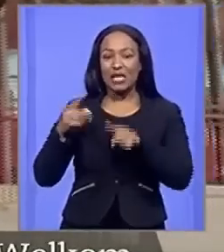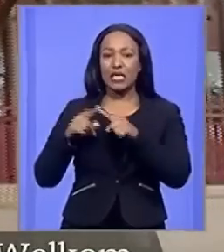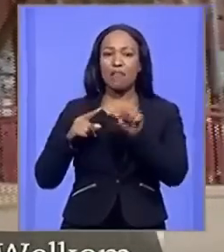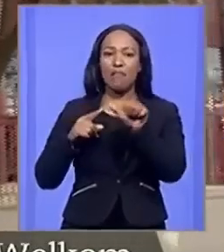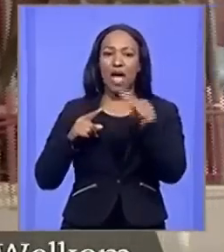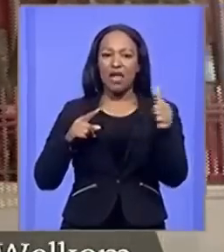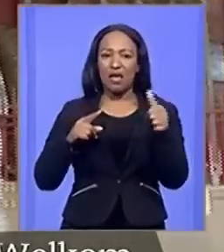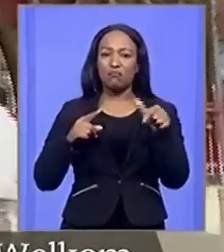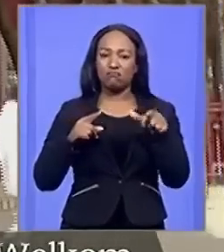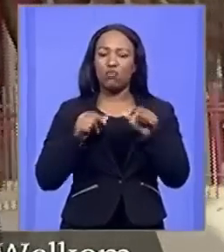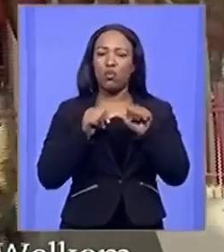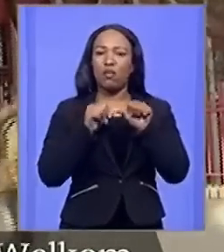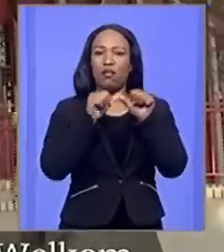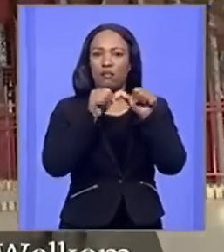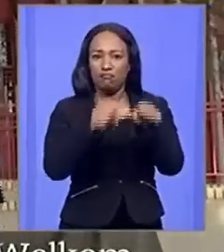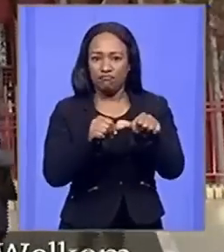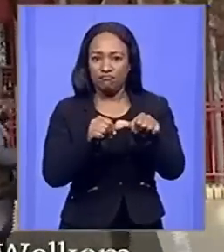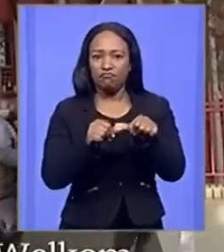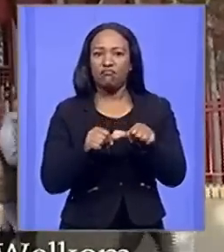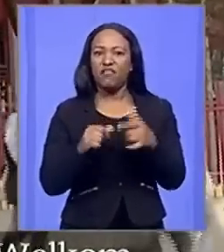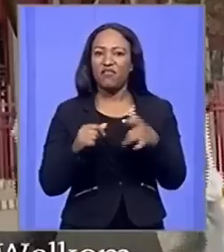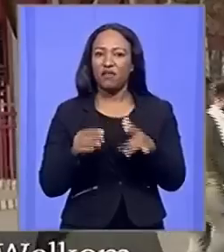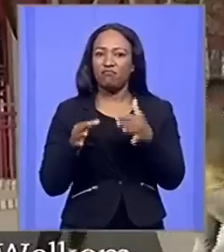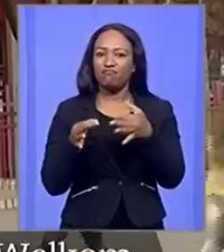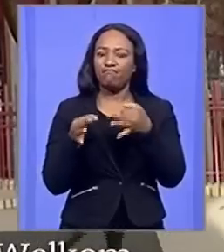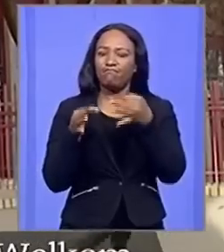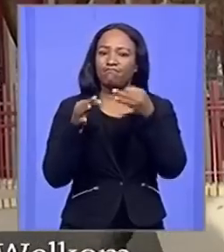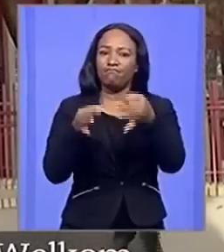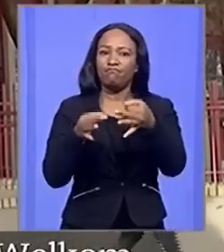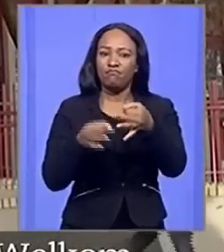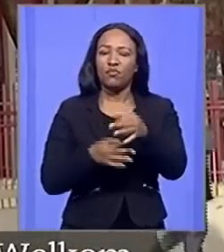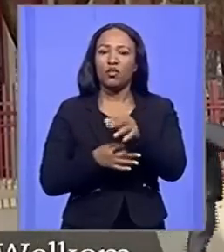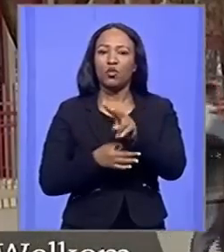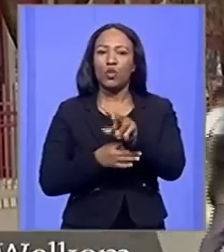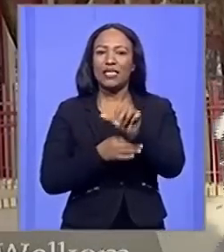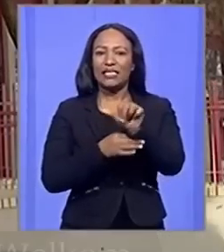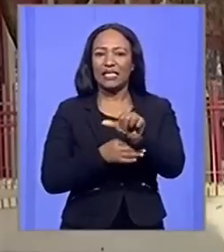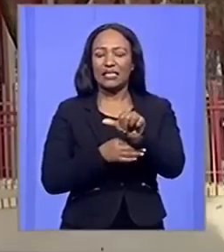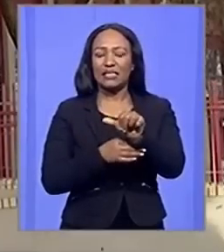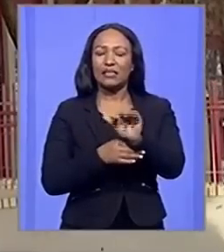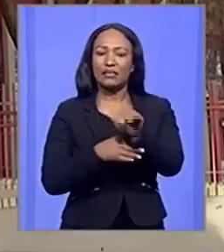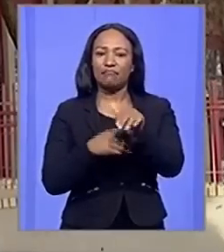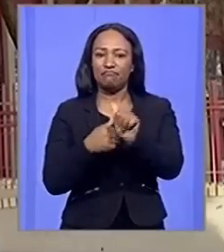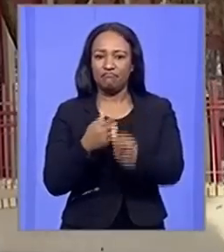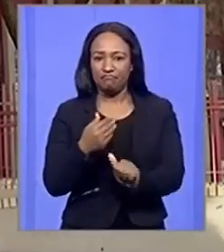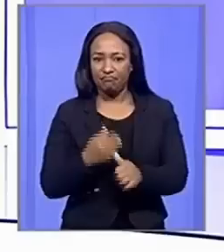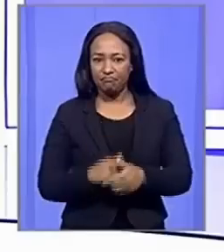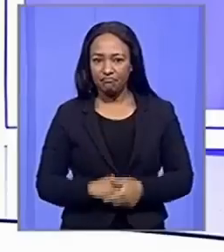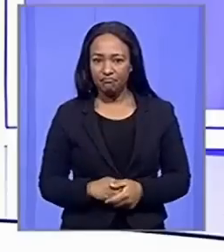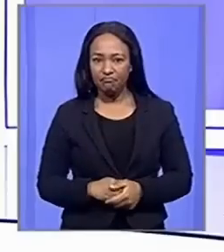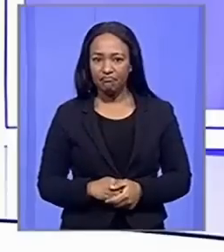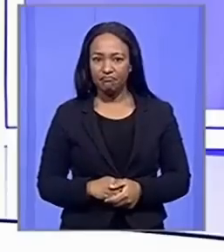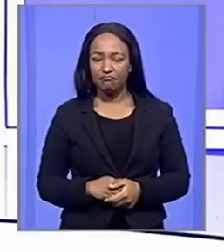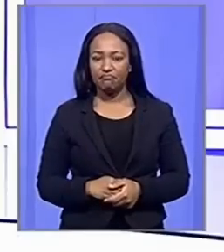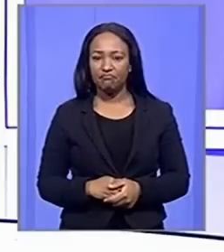di tšwela pele. Molato o ile a šutišetša morago go fihla ka la 26 Phuphu.